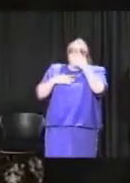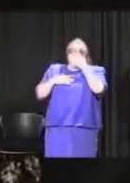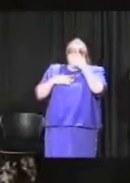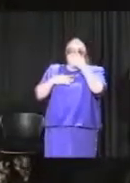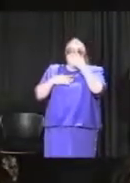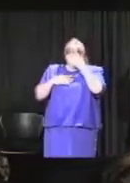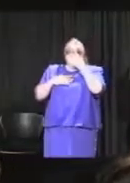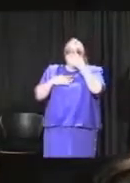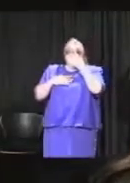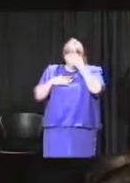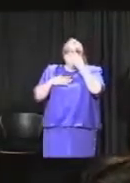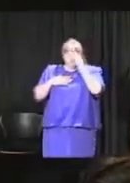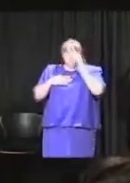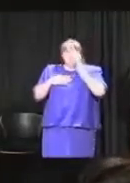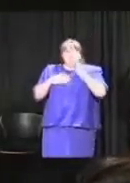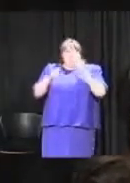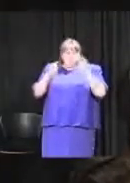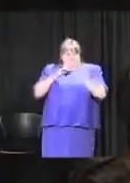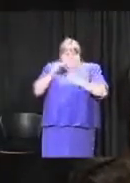When he left,